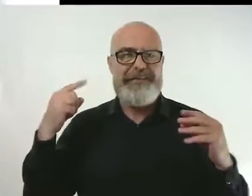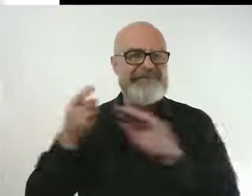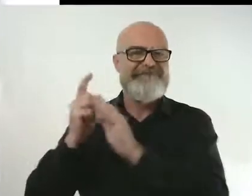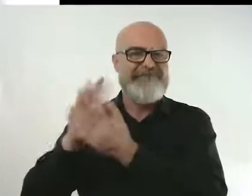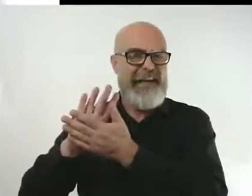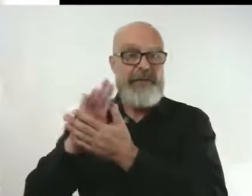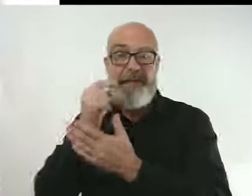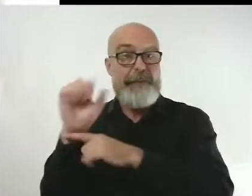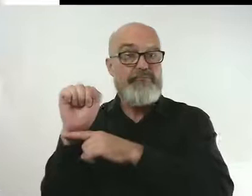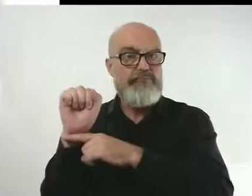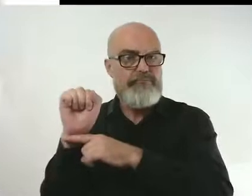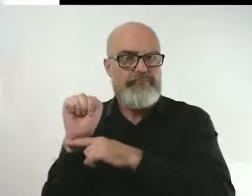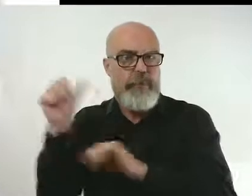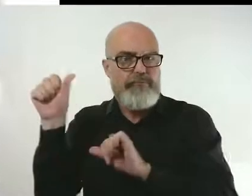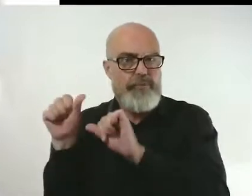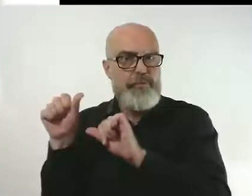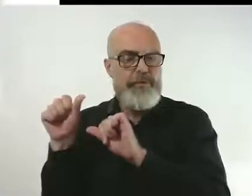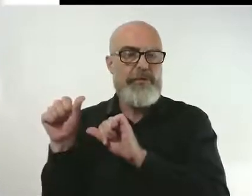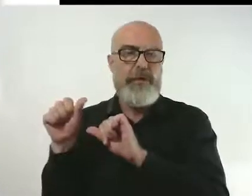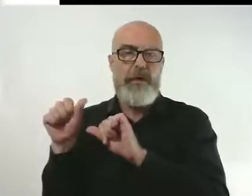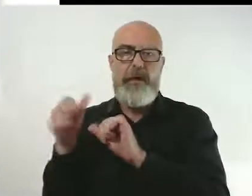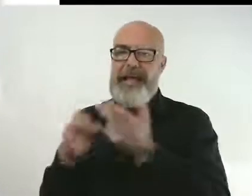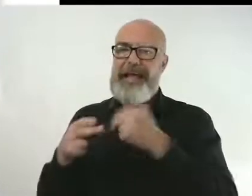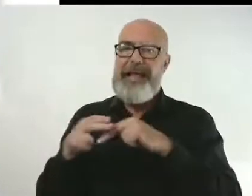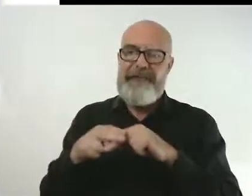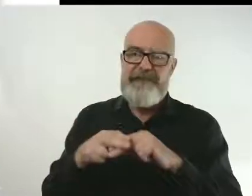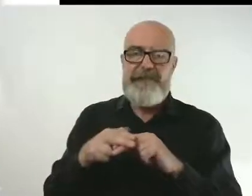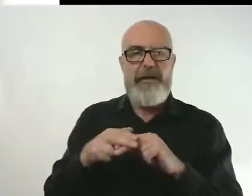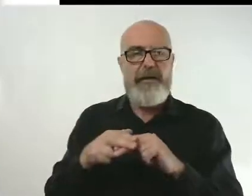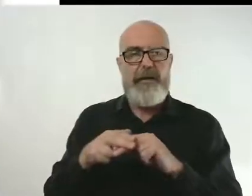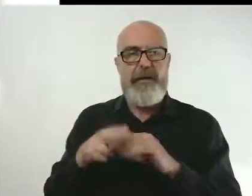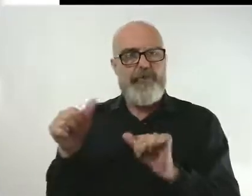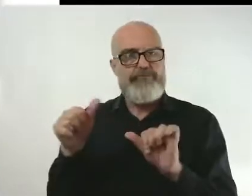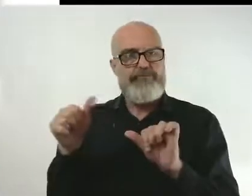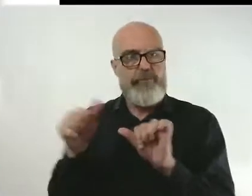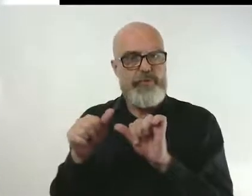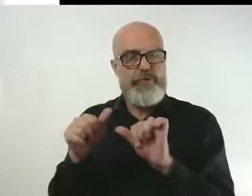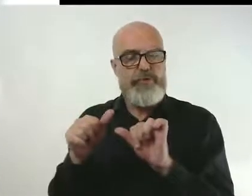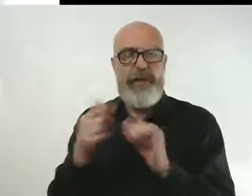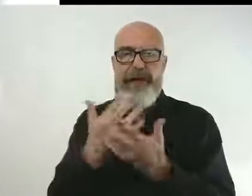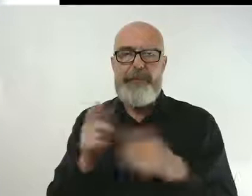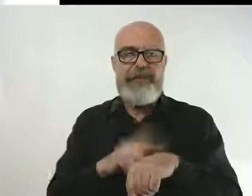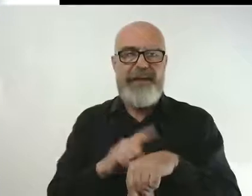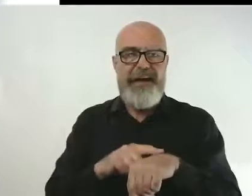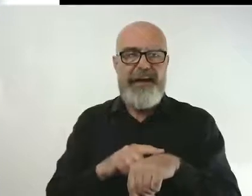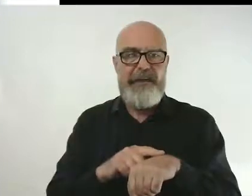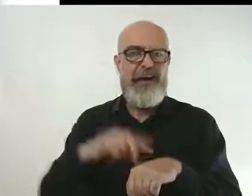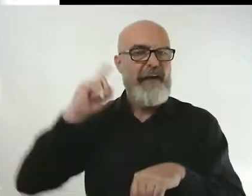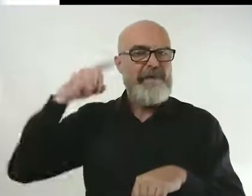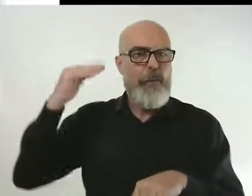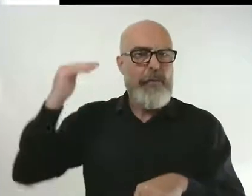Therefore, noise-induced hearing damage can be prevented to a large extent by reducing